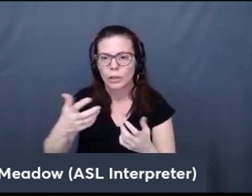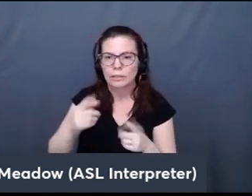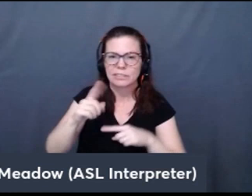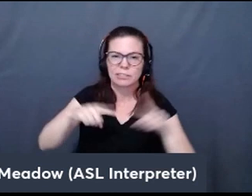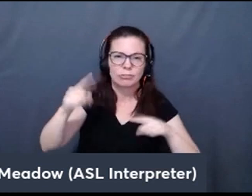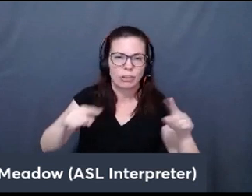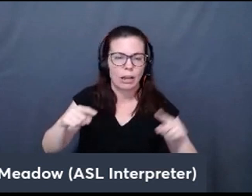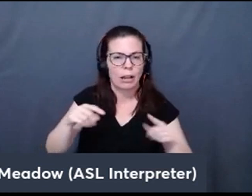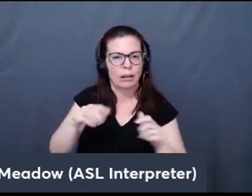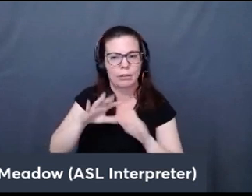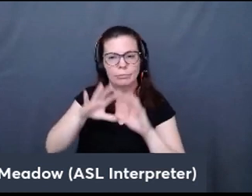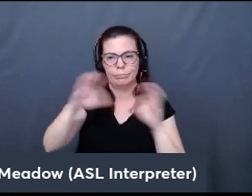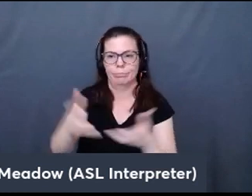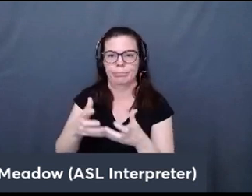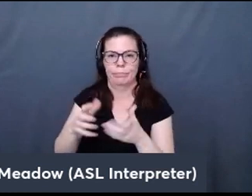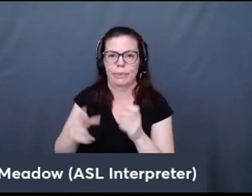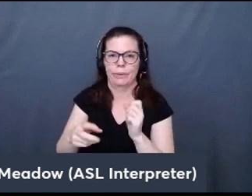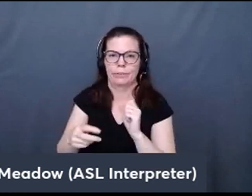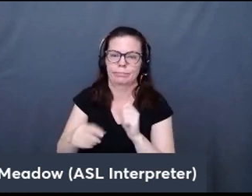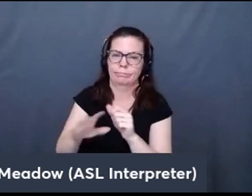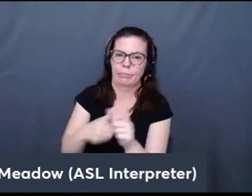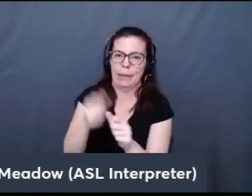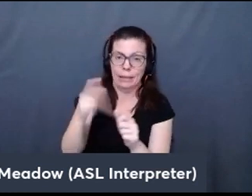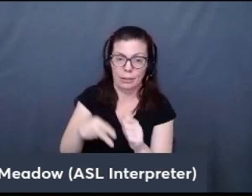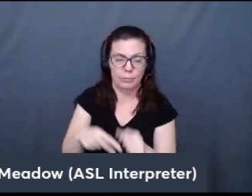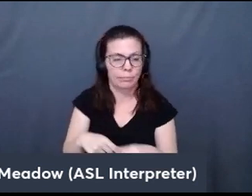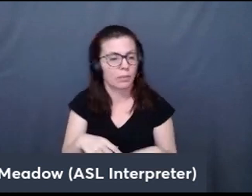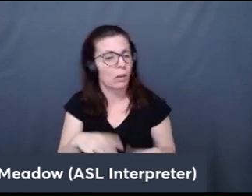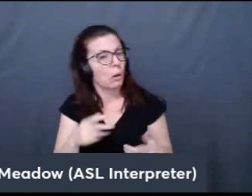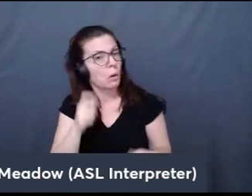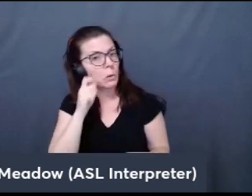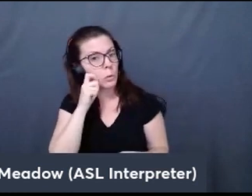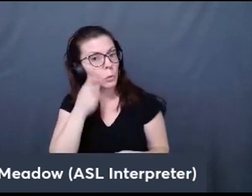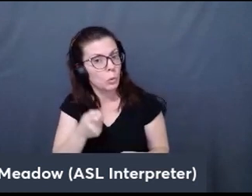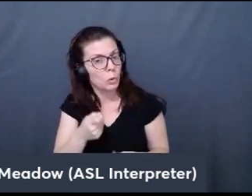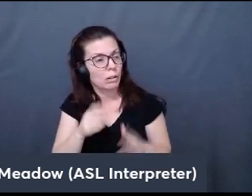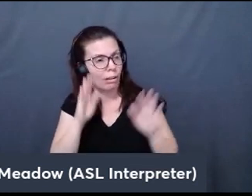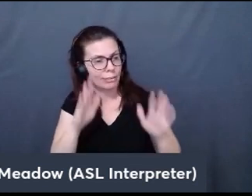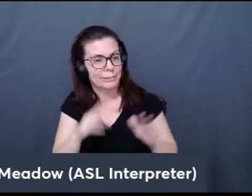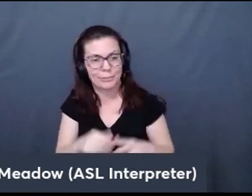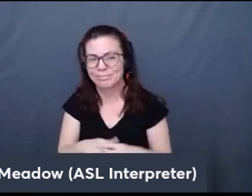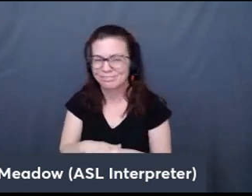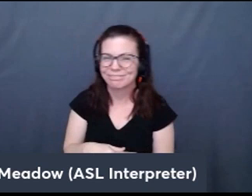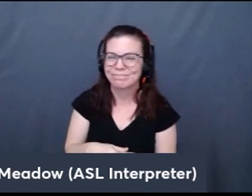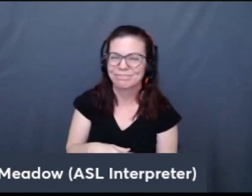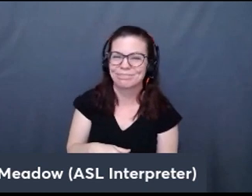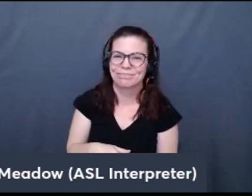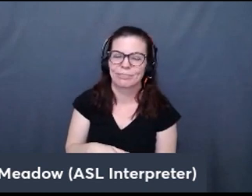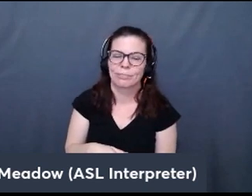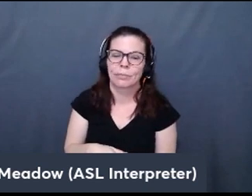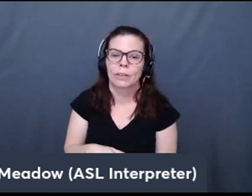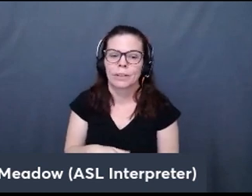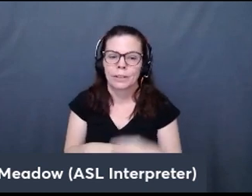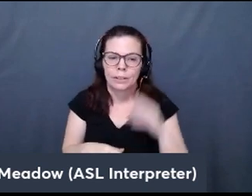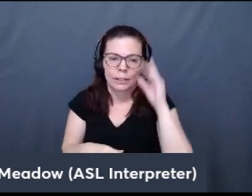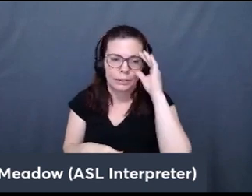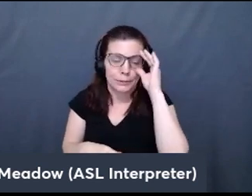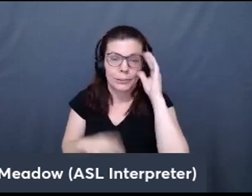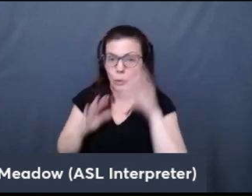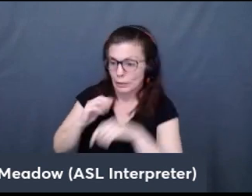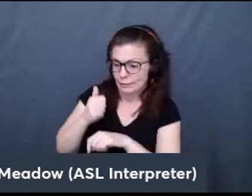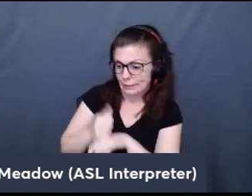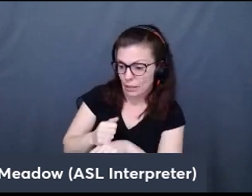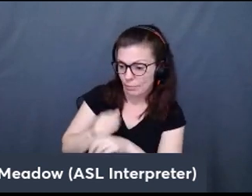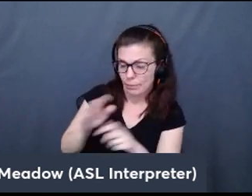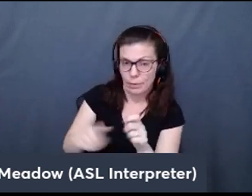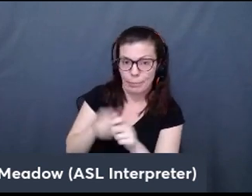to be backed up. That's awesome. All right, cool. Yeah. So yeah, I set up the backup